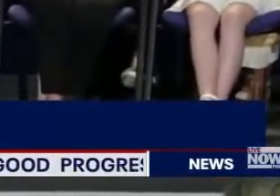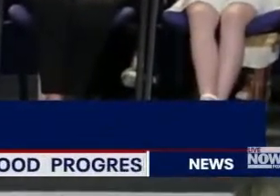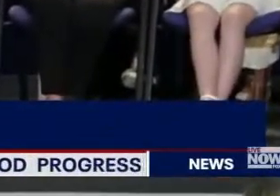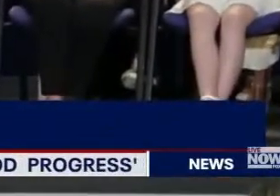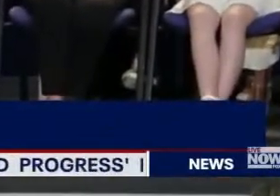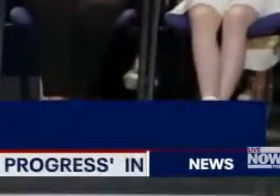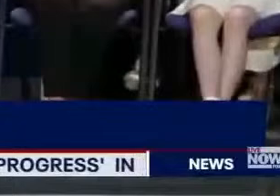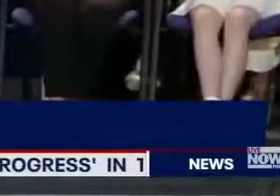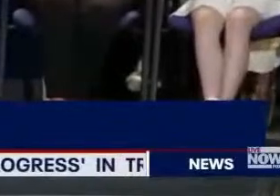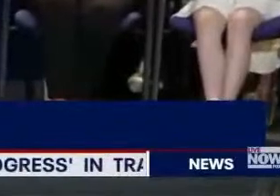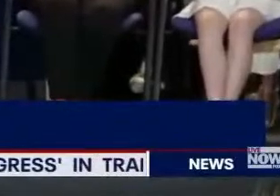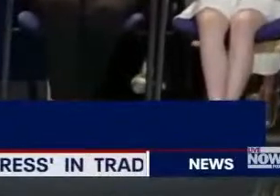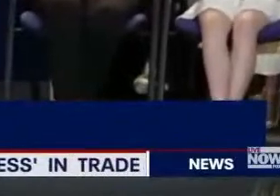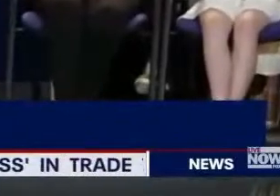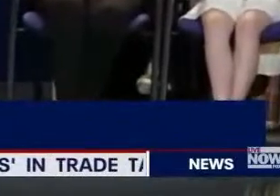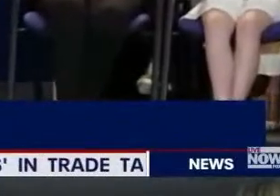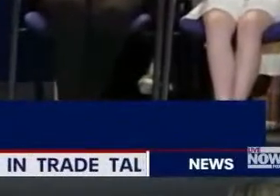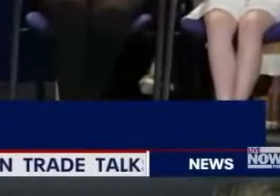able.